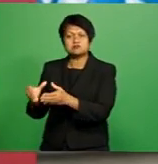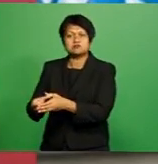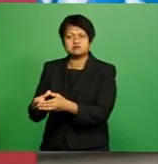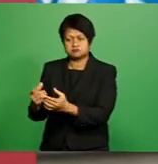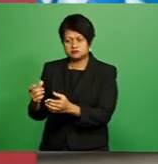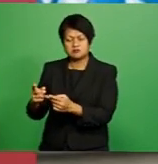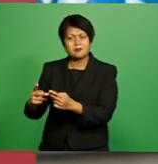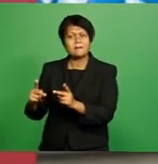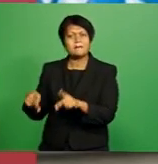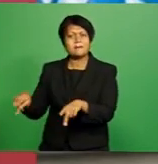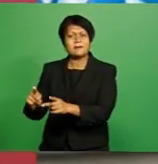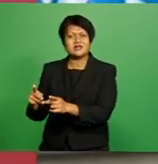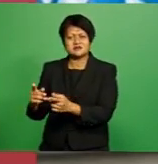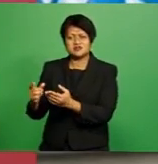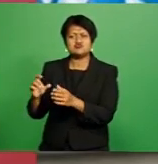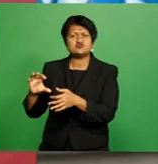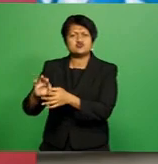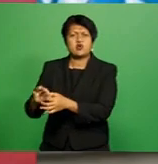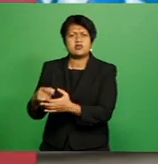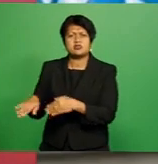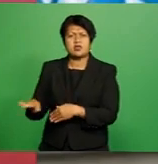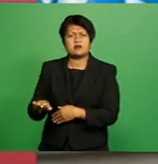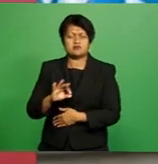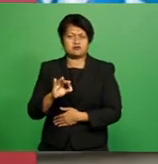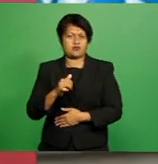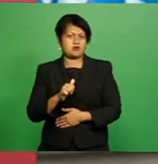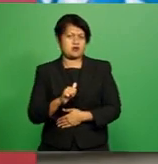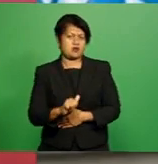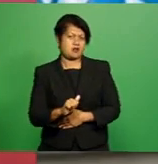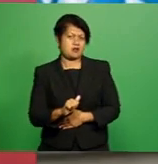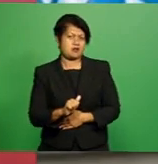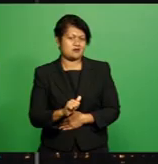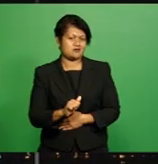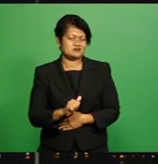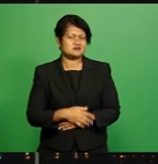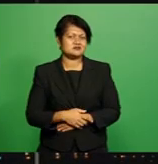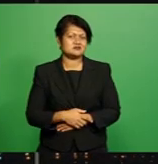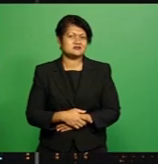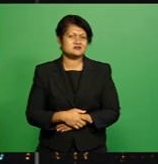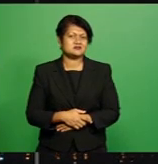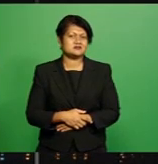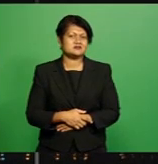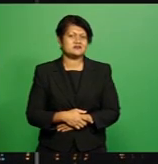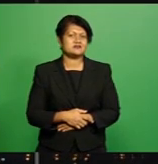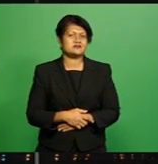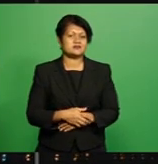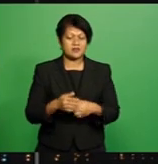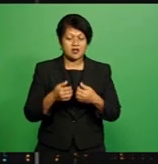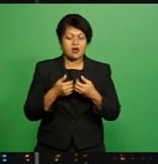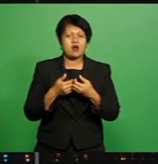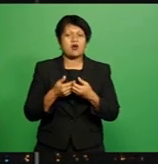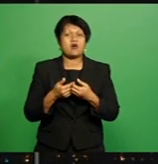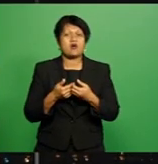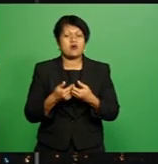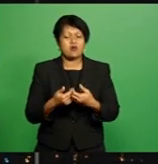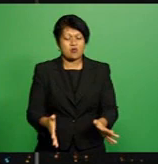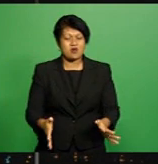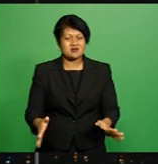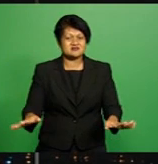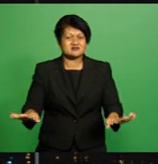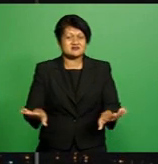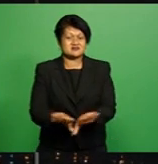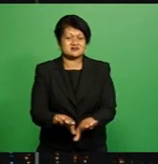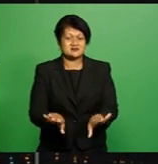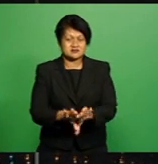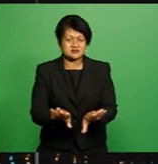they stand, and we'll go from there. Waste materials collected from Suva's